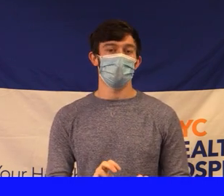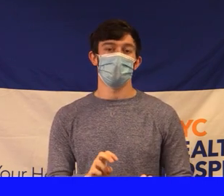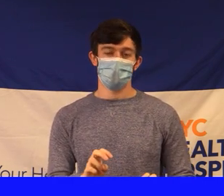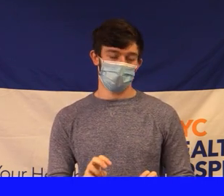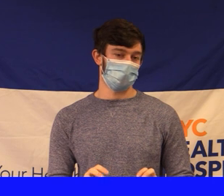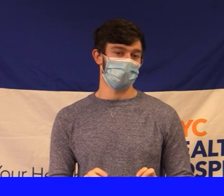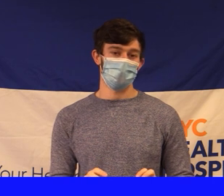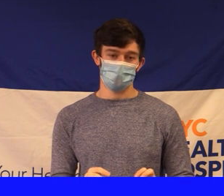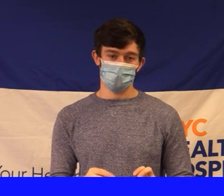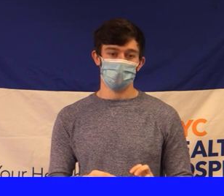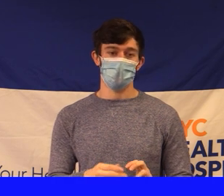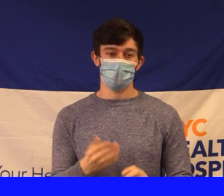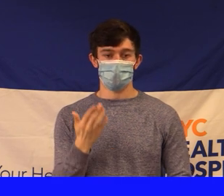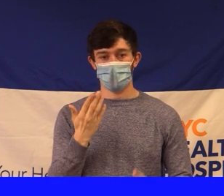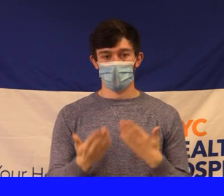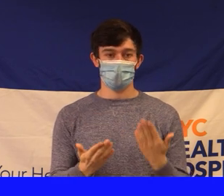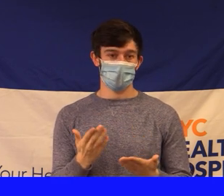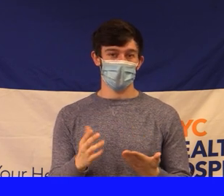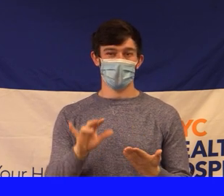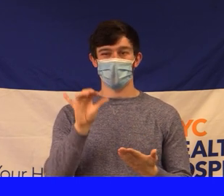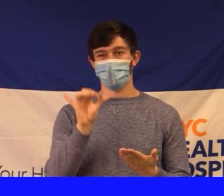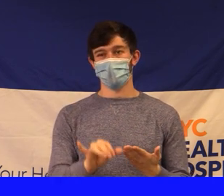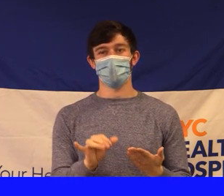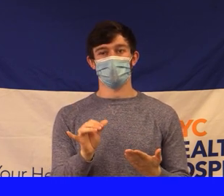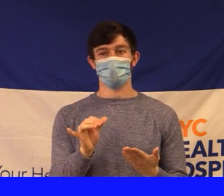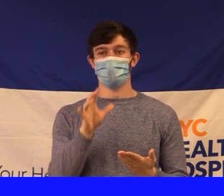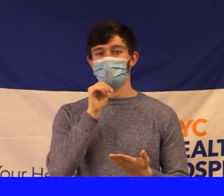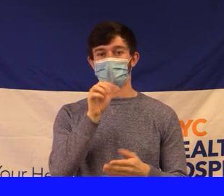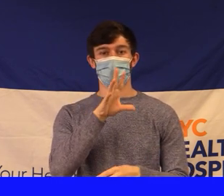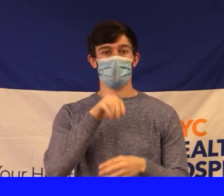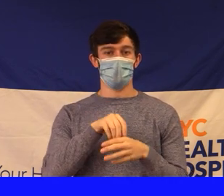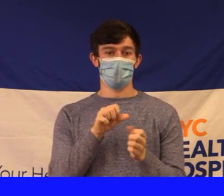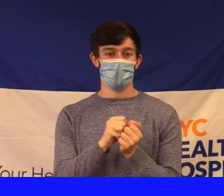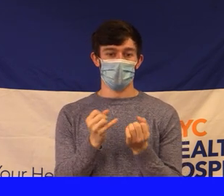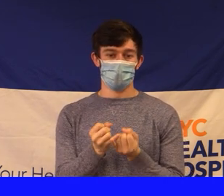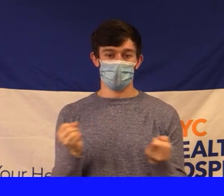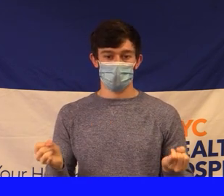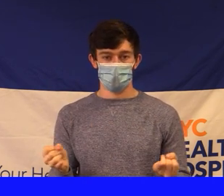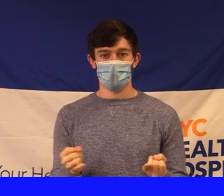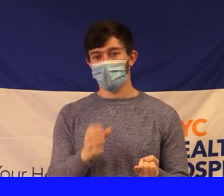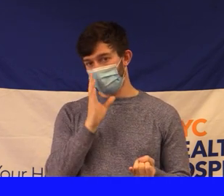may be in a different stream outside of inventory. Okay.